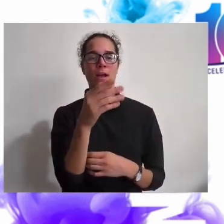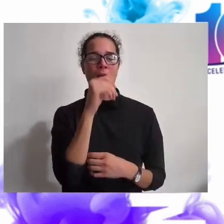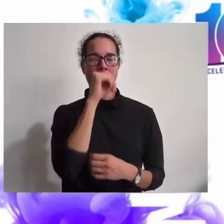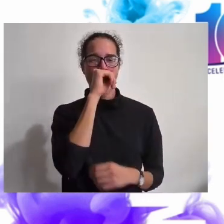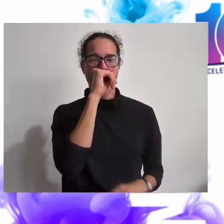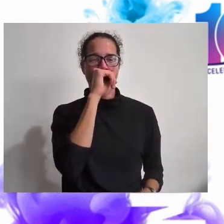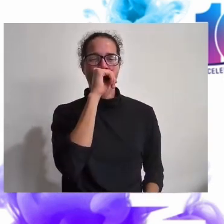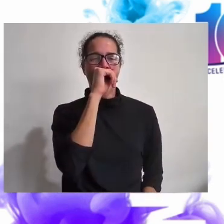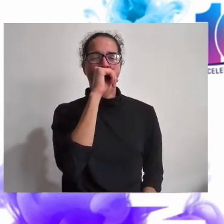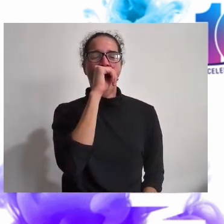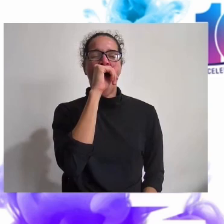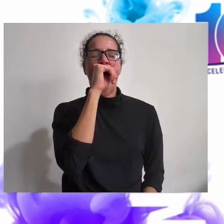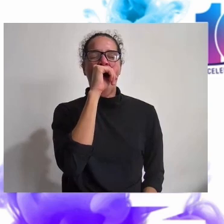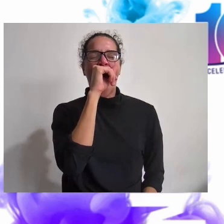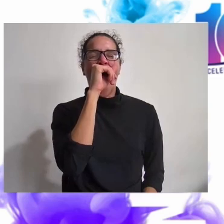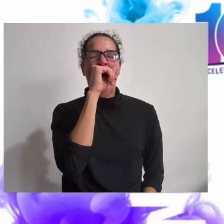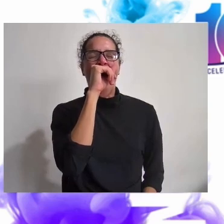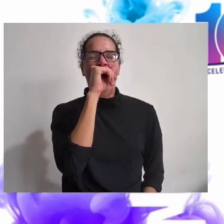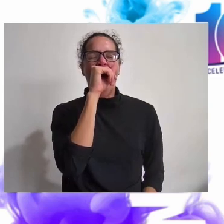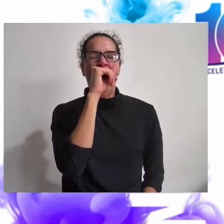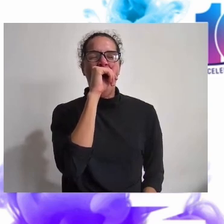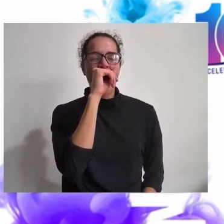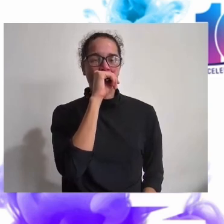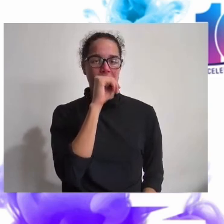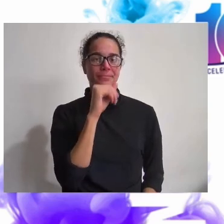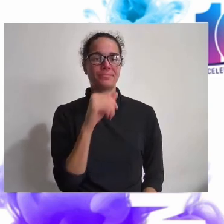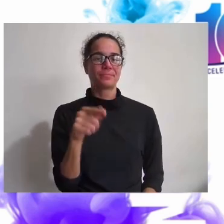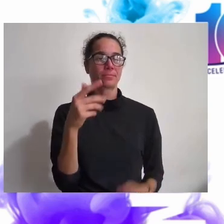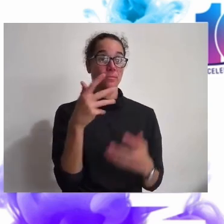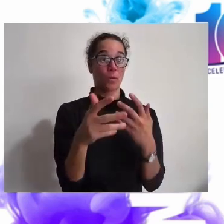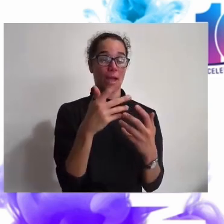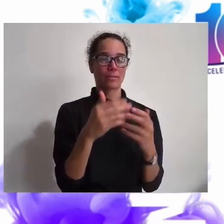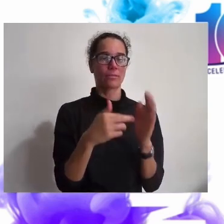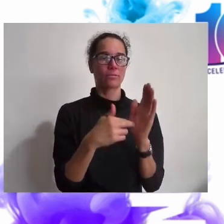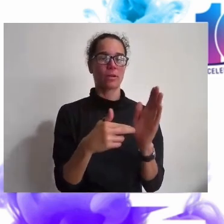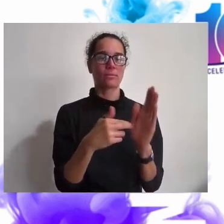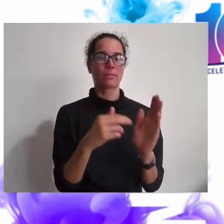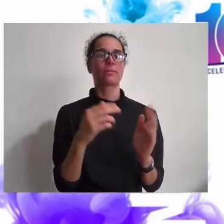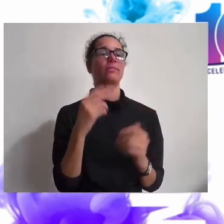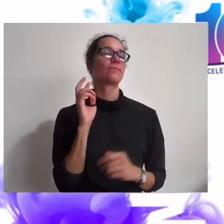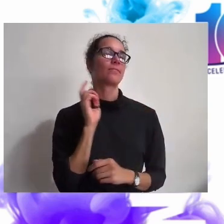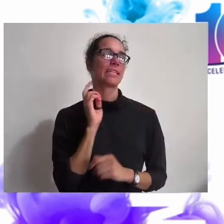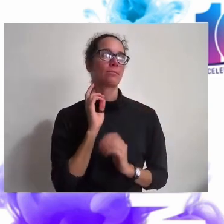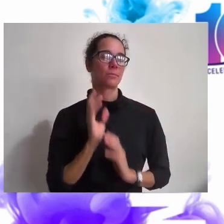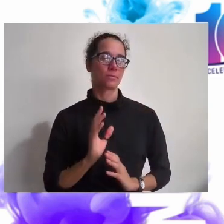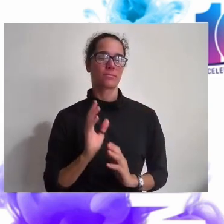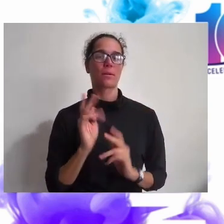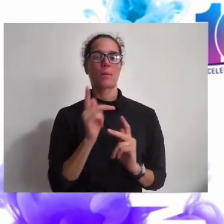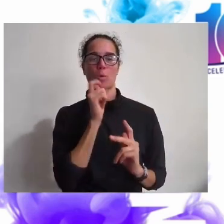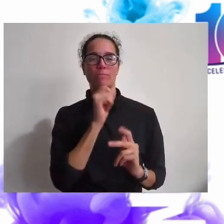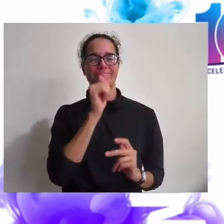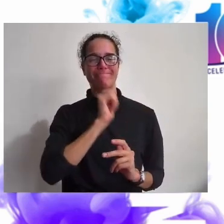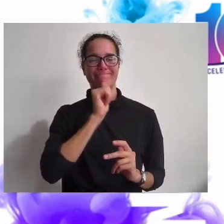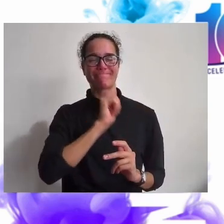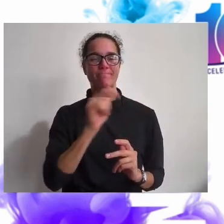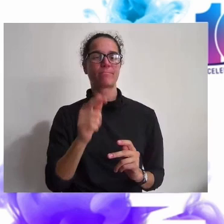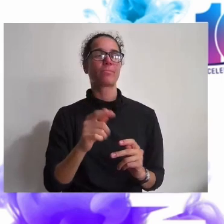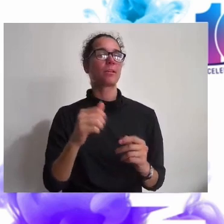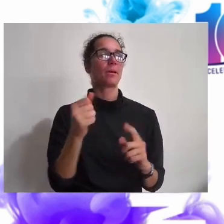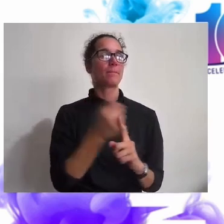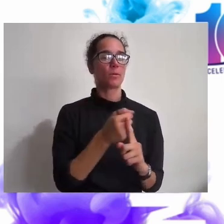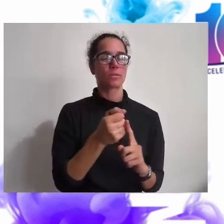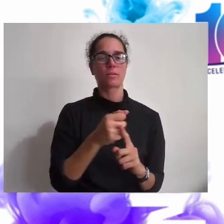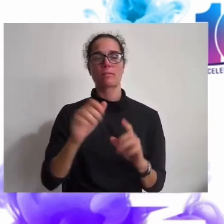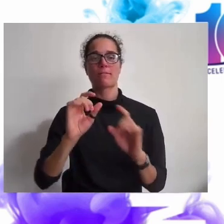background represents the memory of the victims of ableist abuse and violence. The diagonal band of